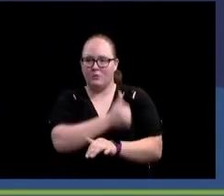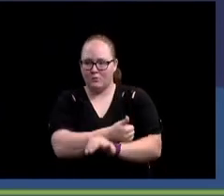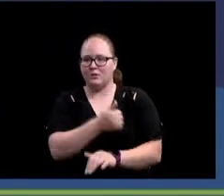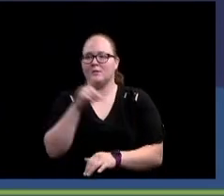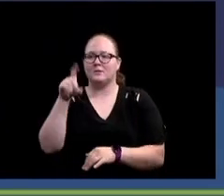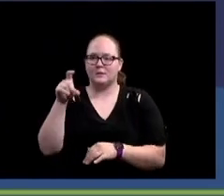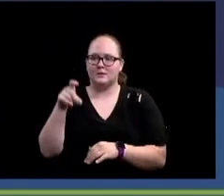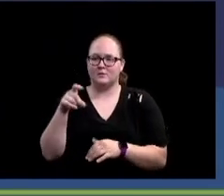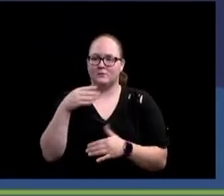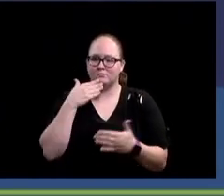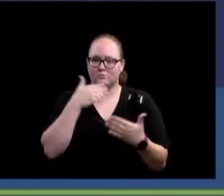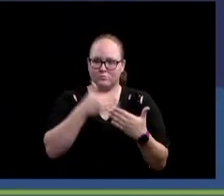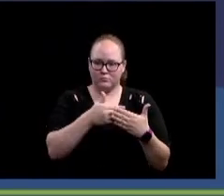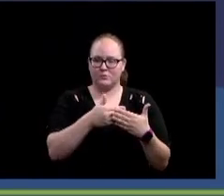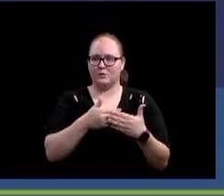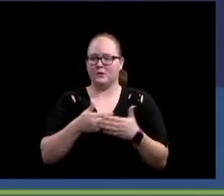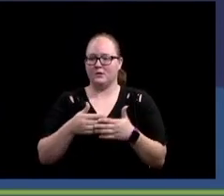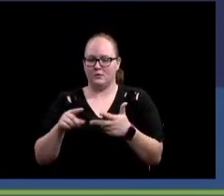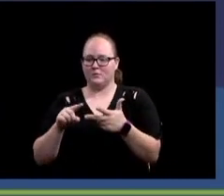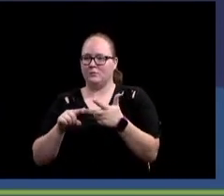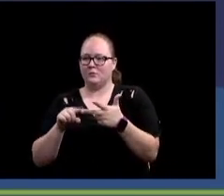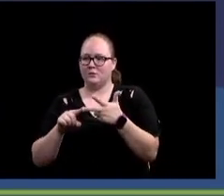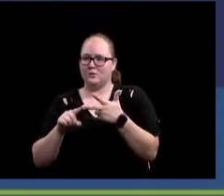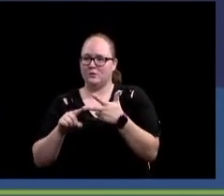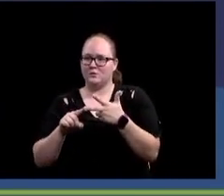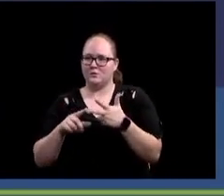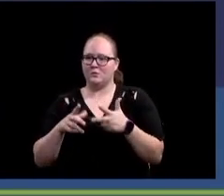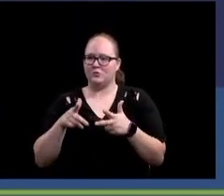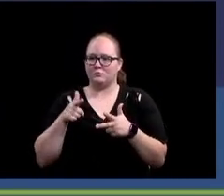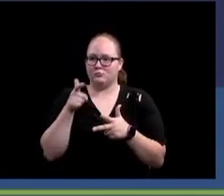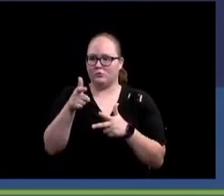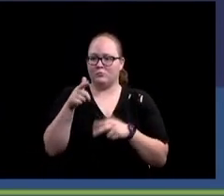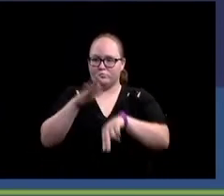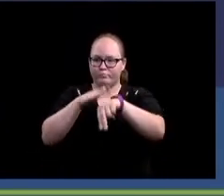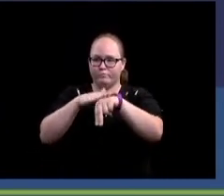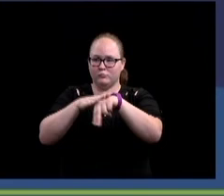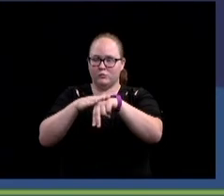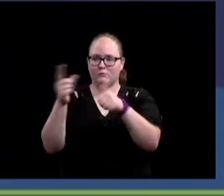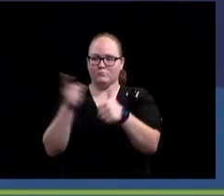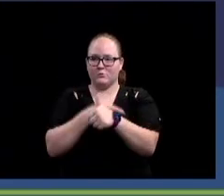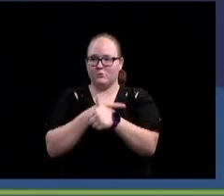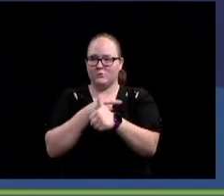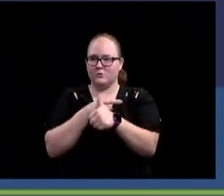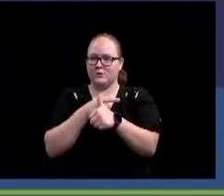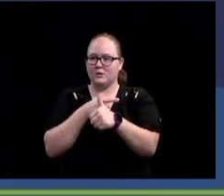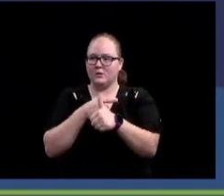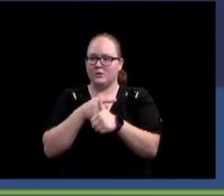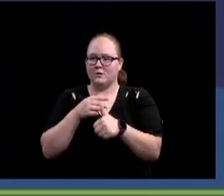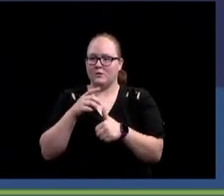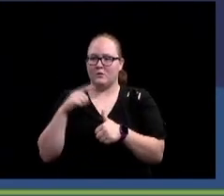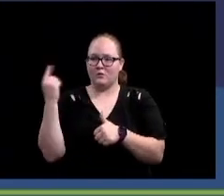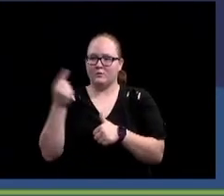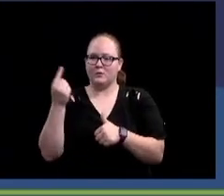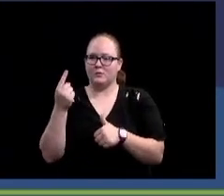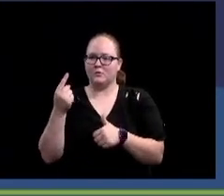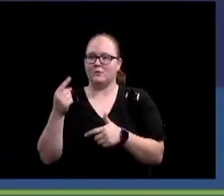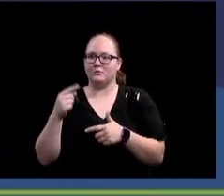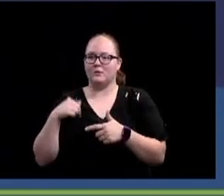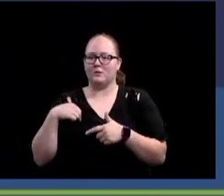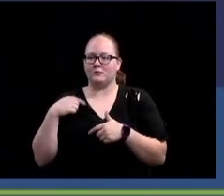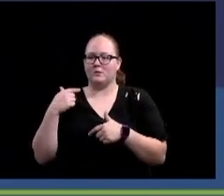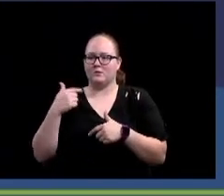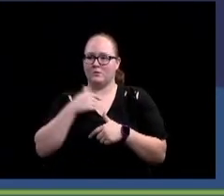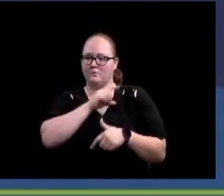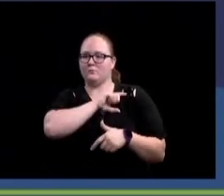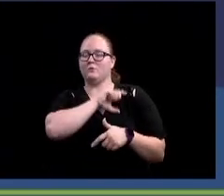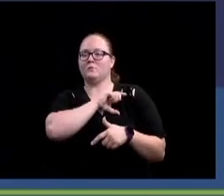shooting. Our policy states that an officer should identify themselves and state their purpose, that force may be used except in situations where doing so